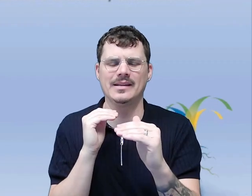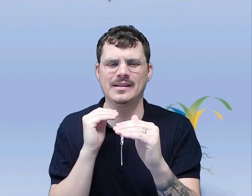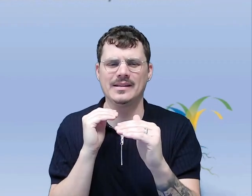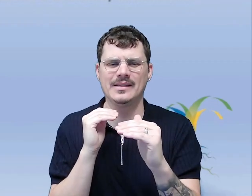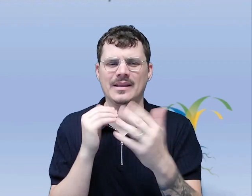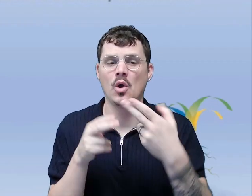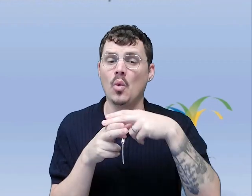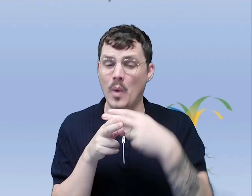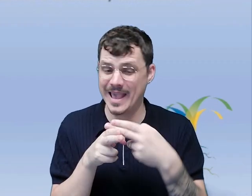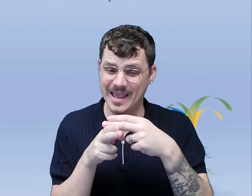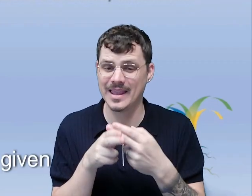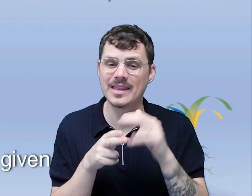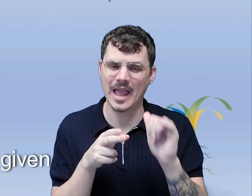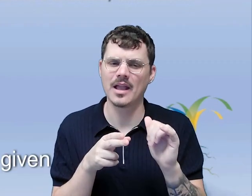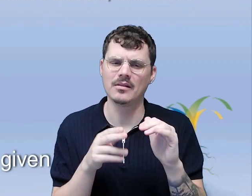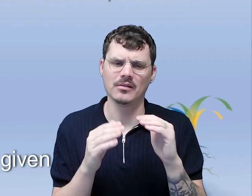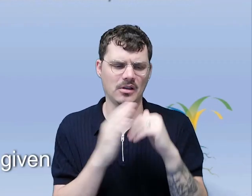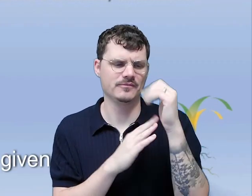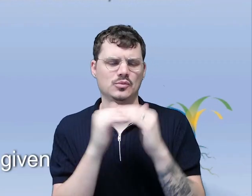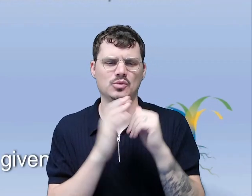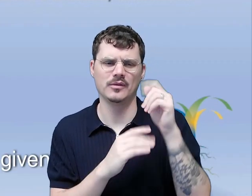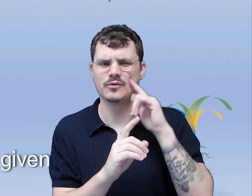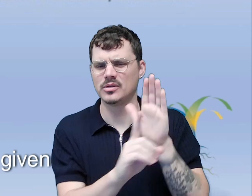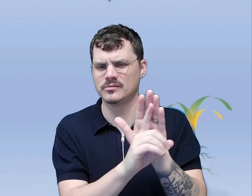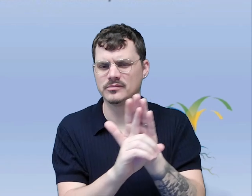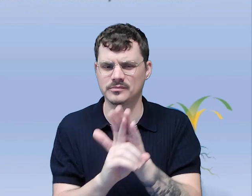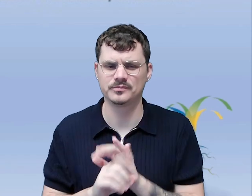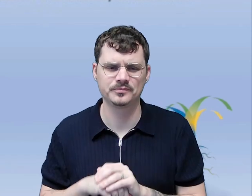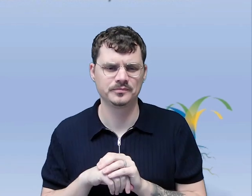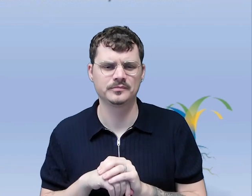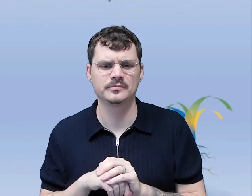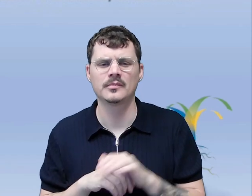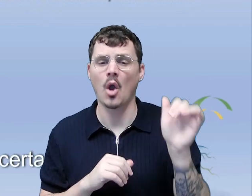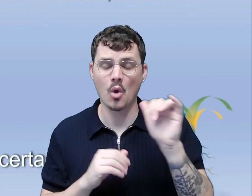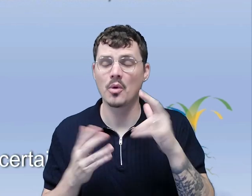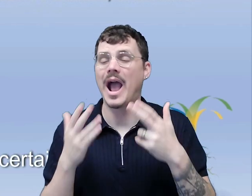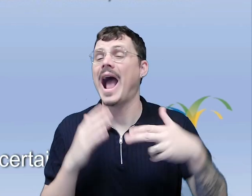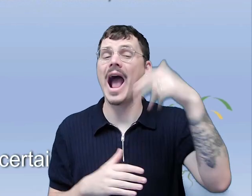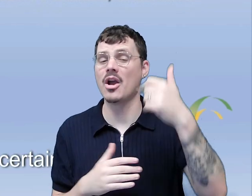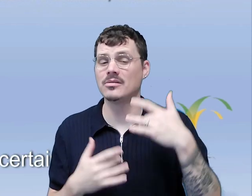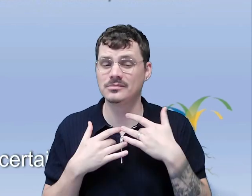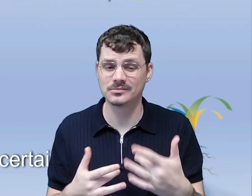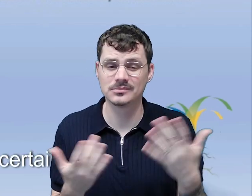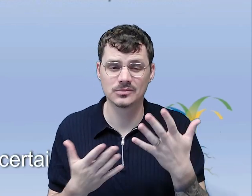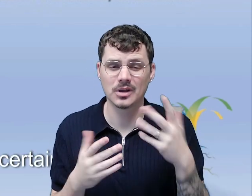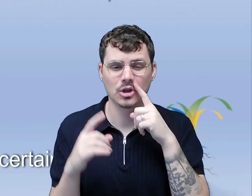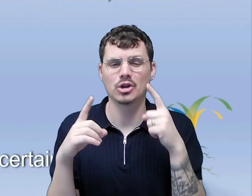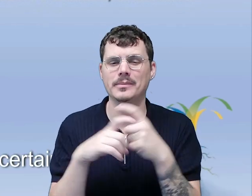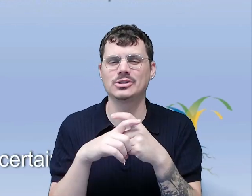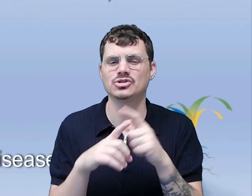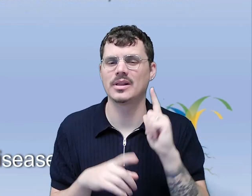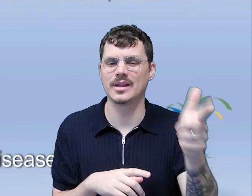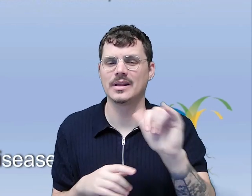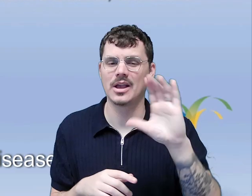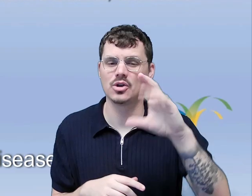maintaining a weight that's comfortable for that given individual. There's also a higher likelihood of